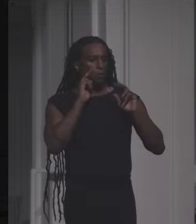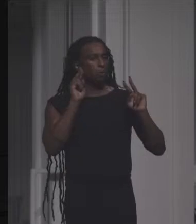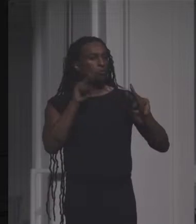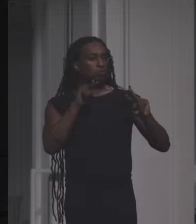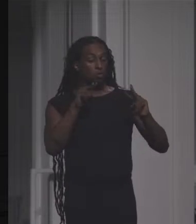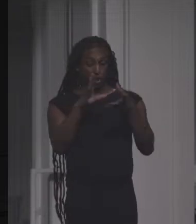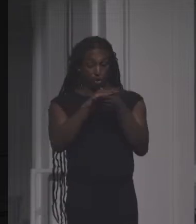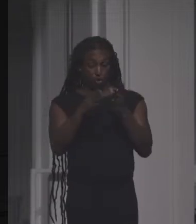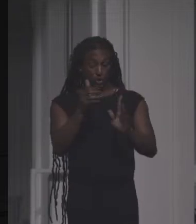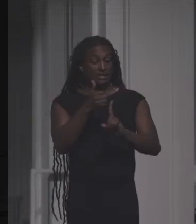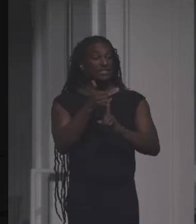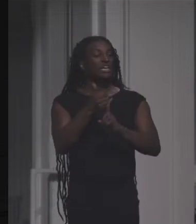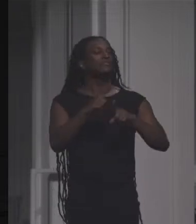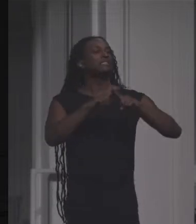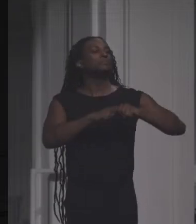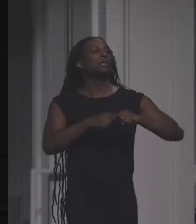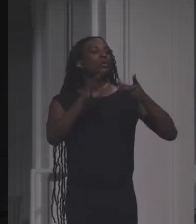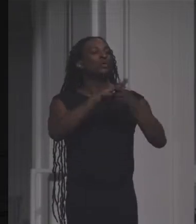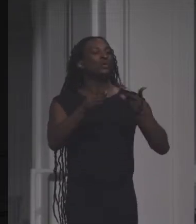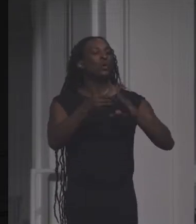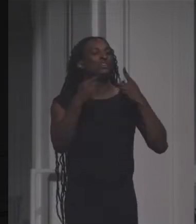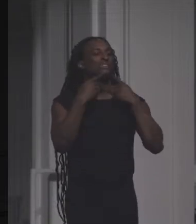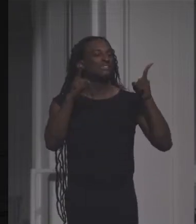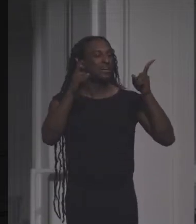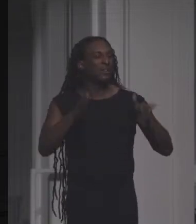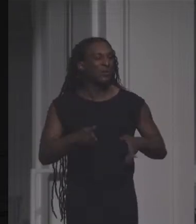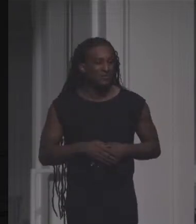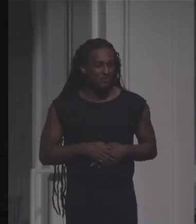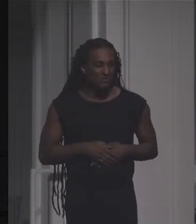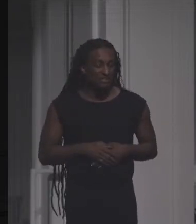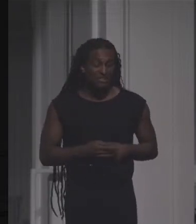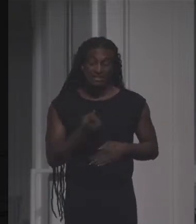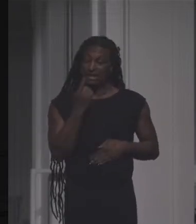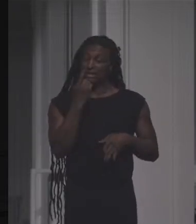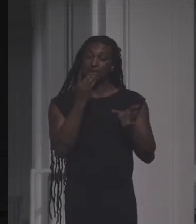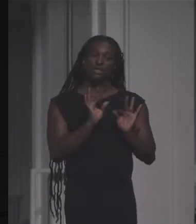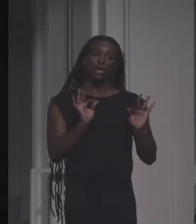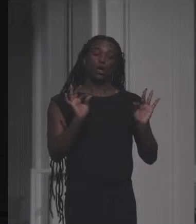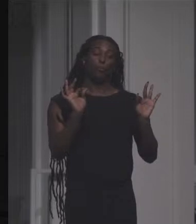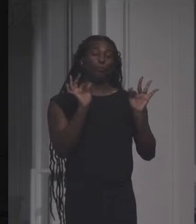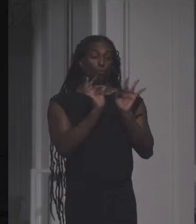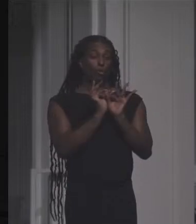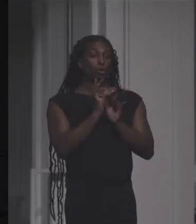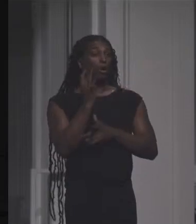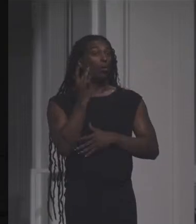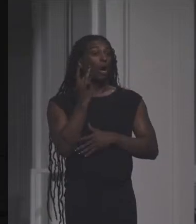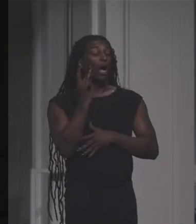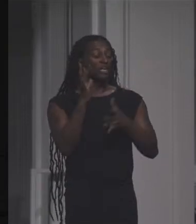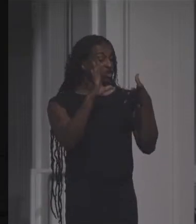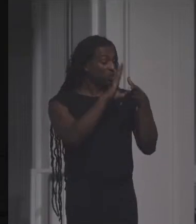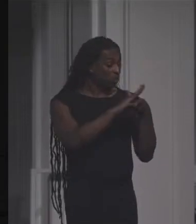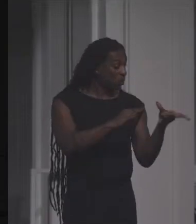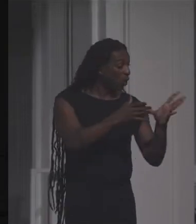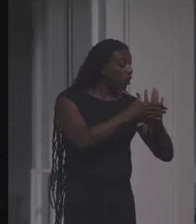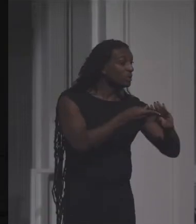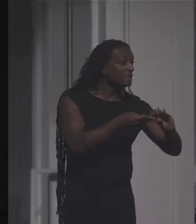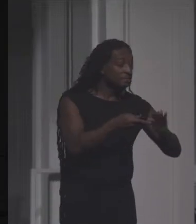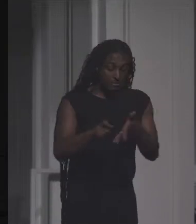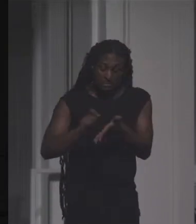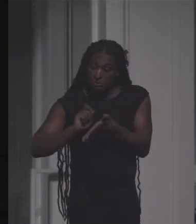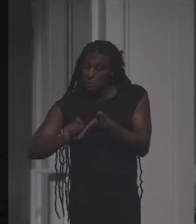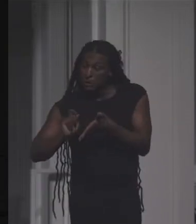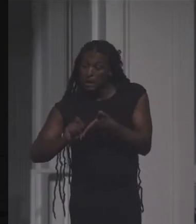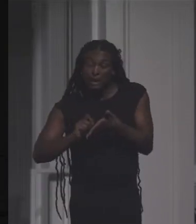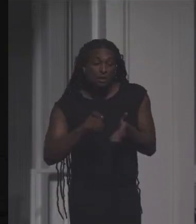storyteller. This is really important because it's stories, written and spoken,